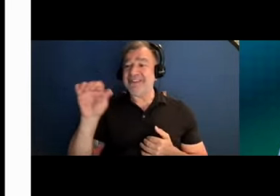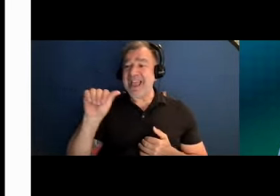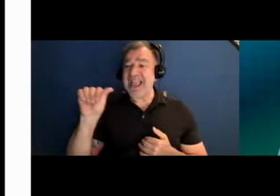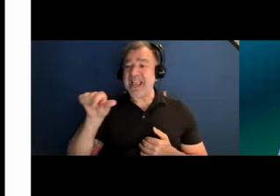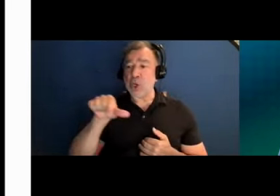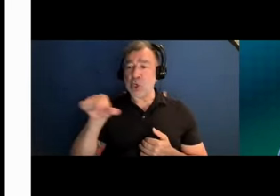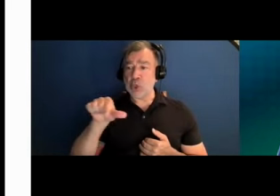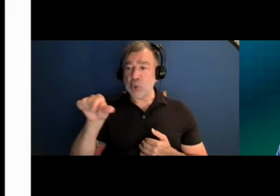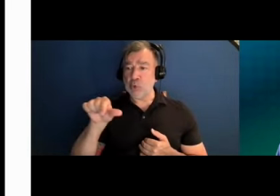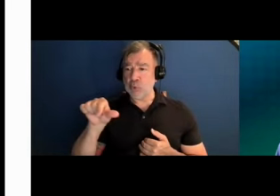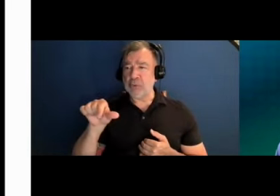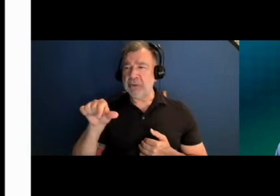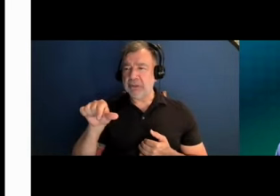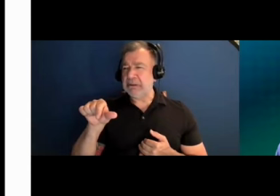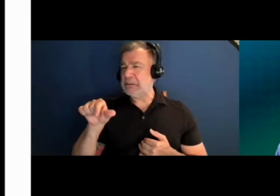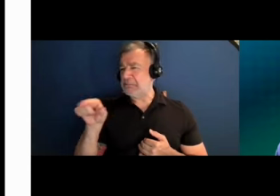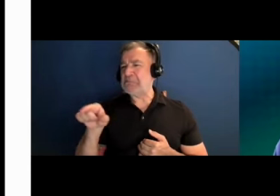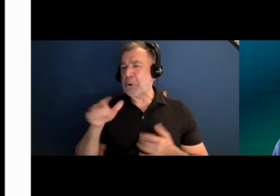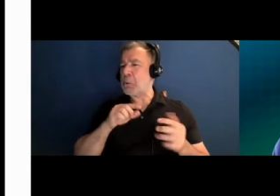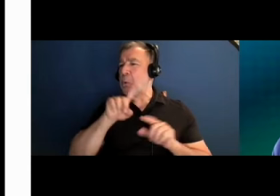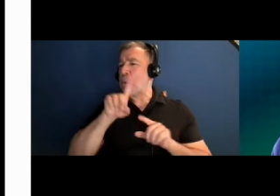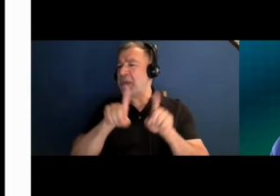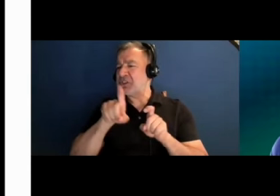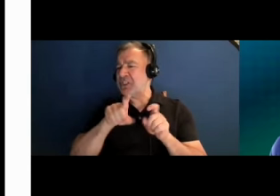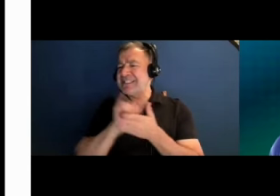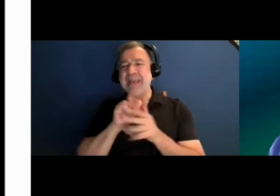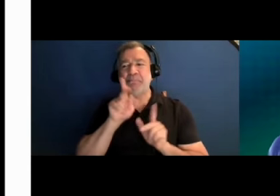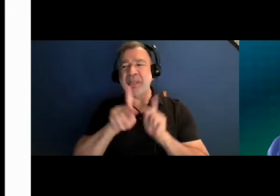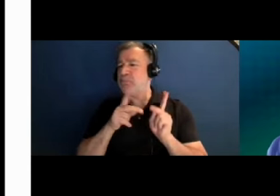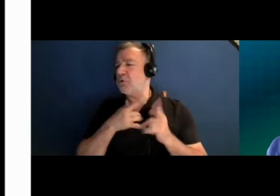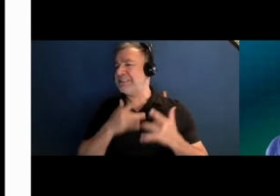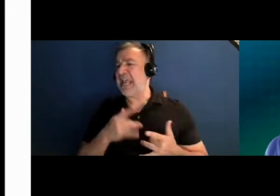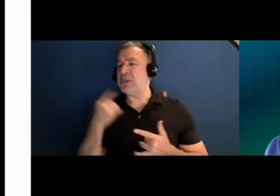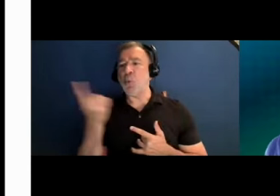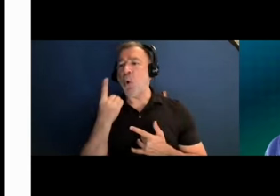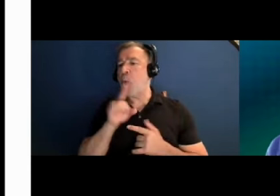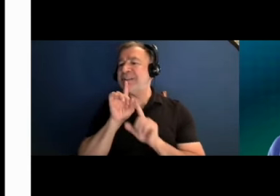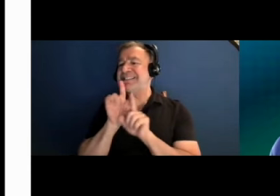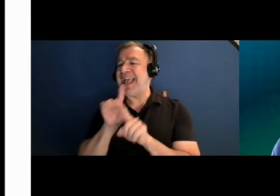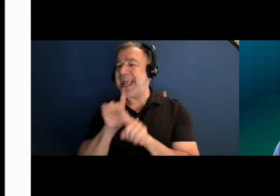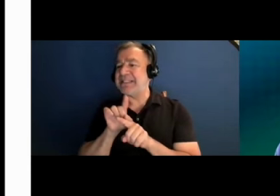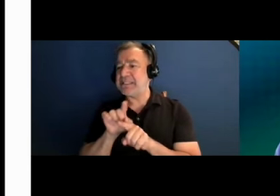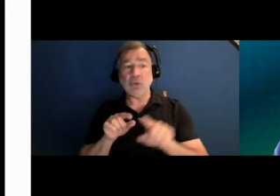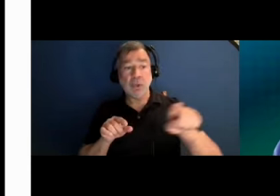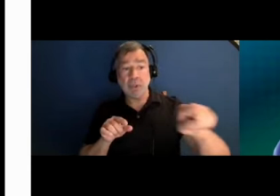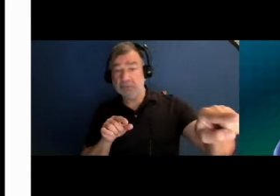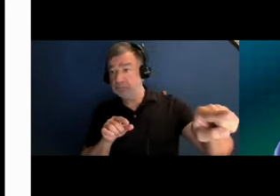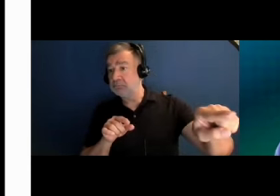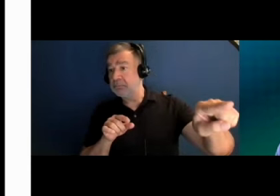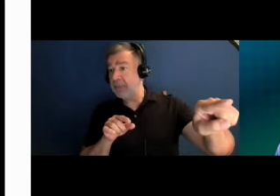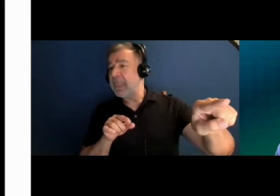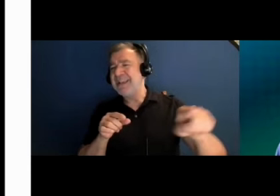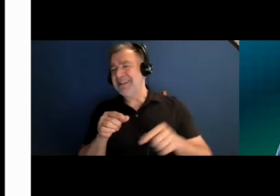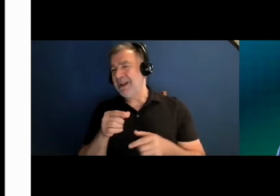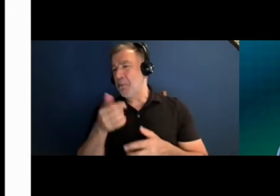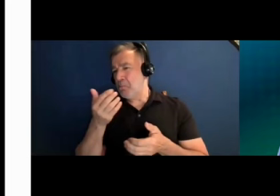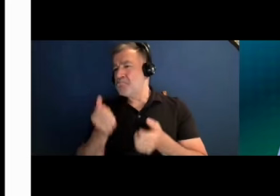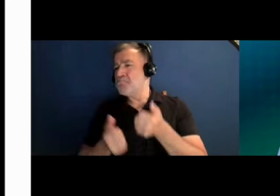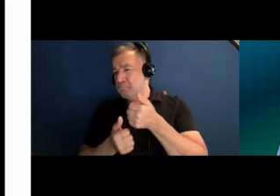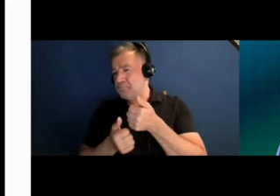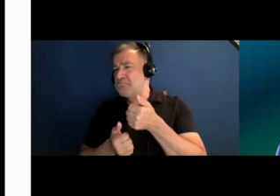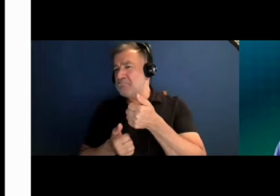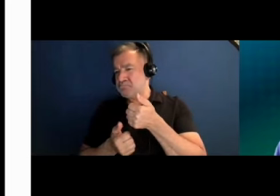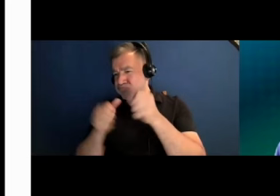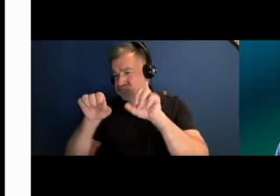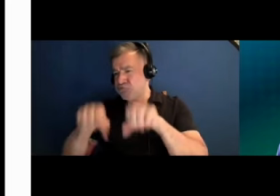your question didn't get answered today in the Q&A, it is likely that someone has asked a similar question in the